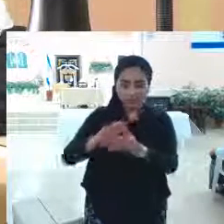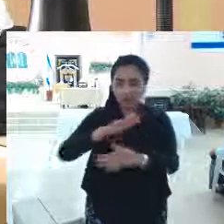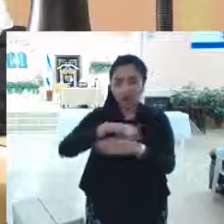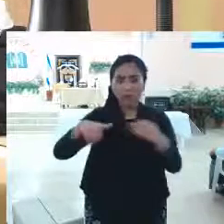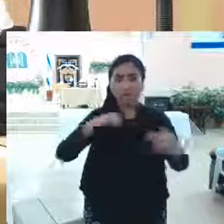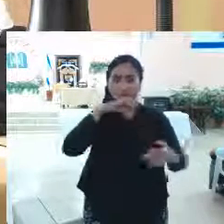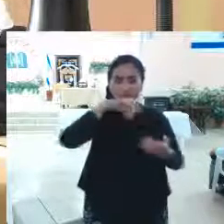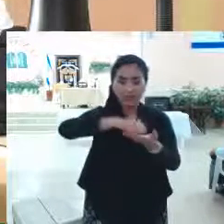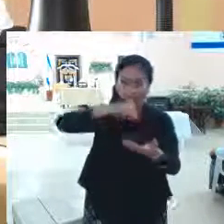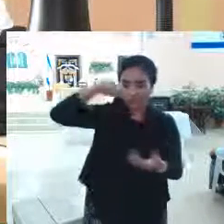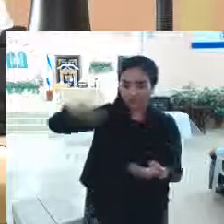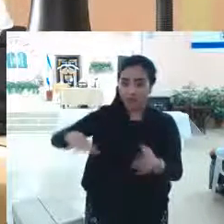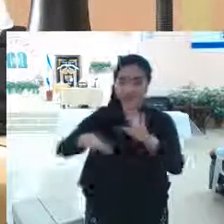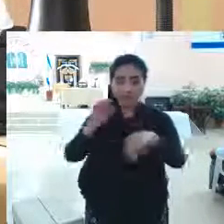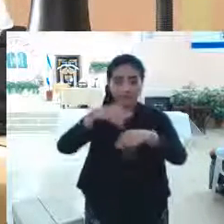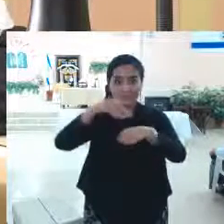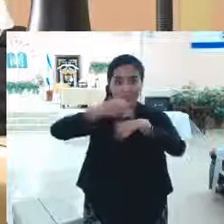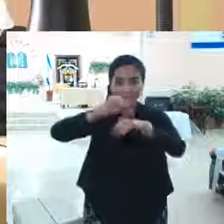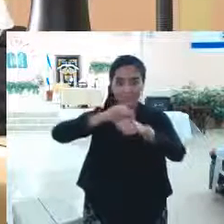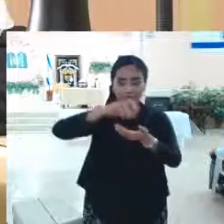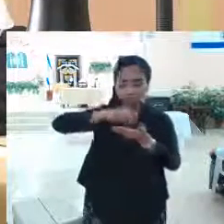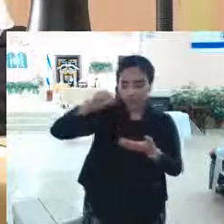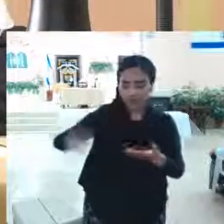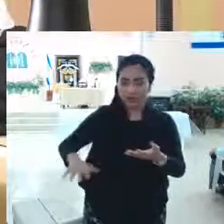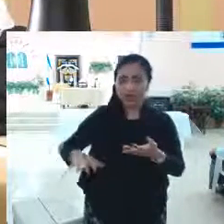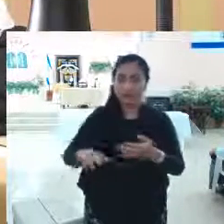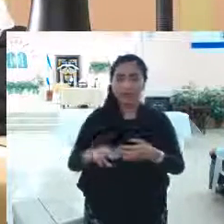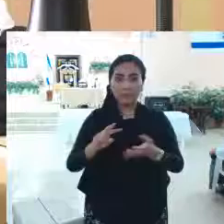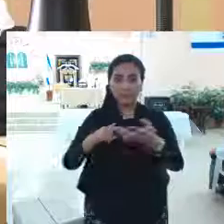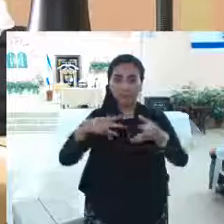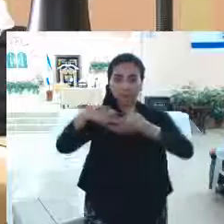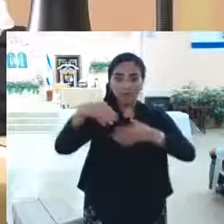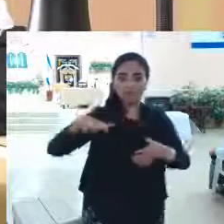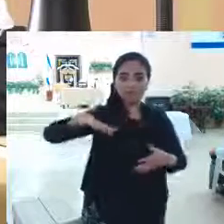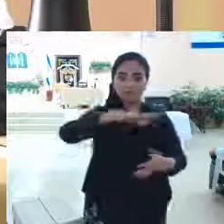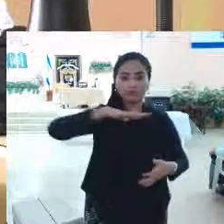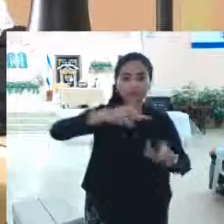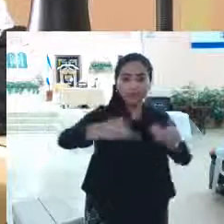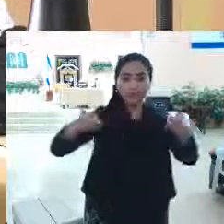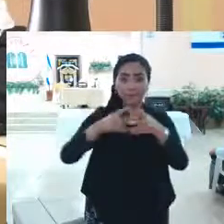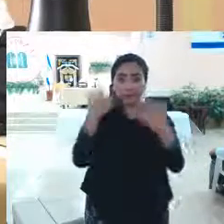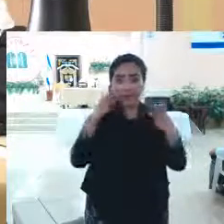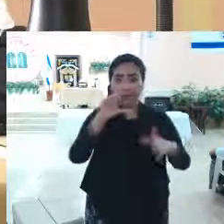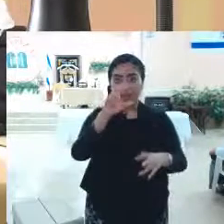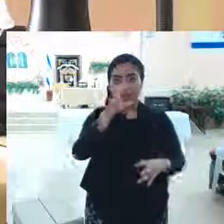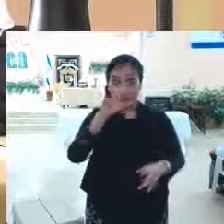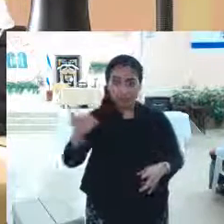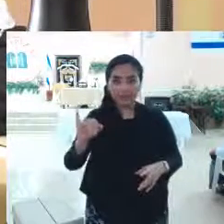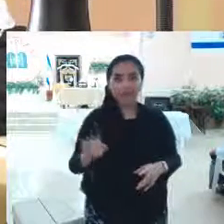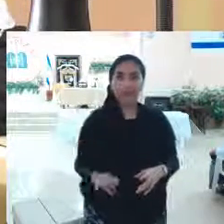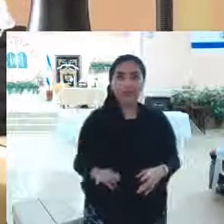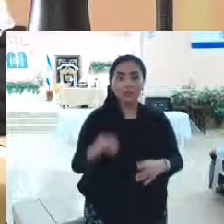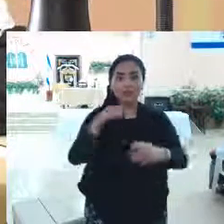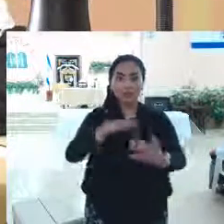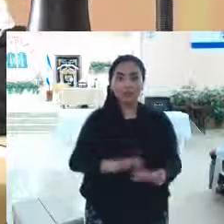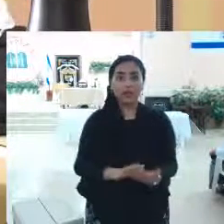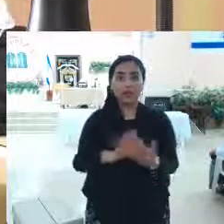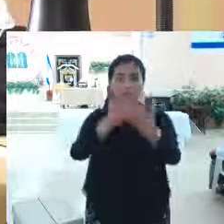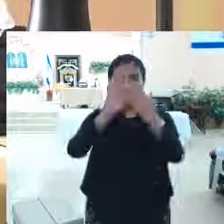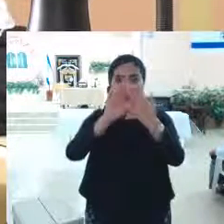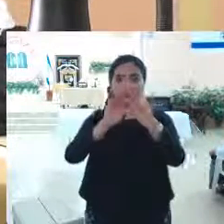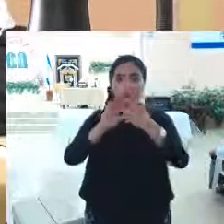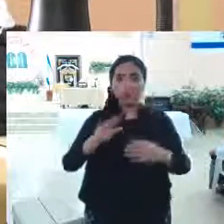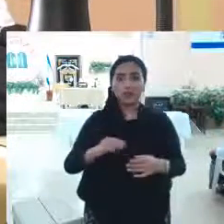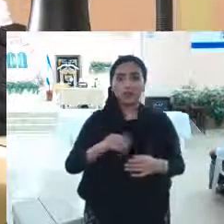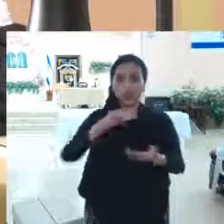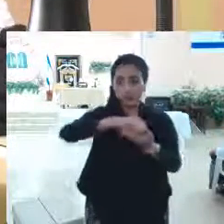toda la inmundicia que hallaron en el templo de Yahweh, al atrio, o sea, al patio de la casa de Yahweh, y de ahí los levitas la llevaron frente al torrente de Cedrón,